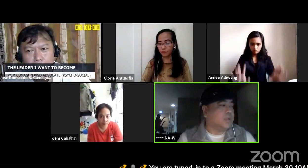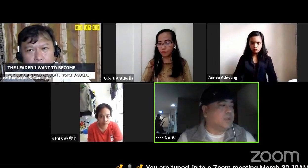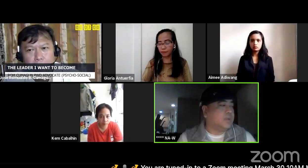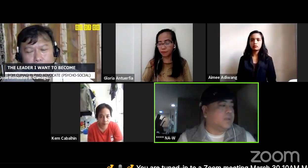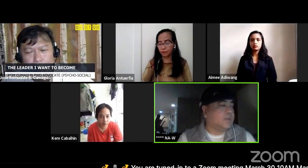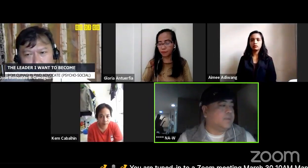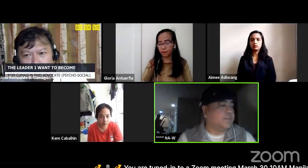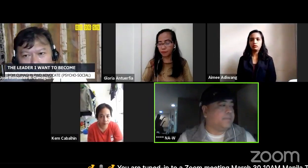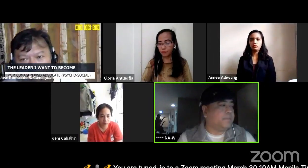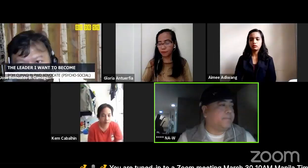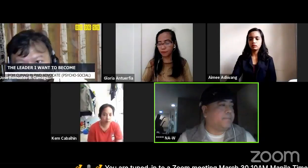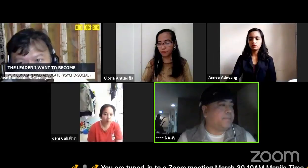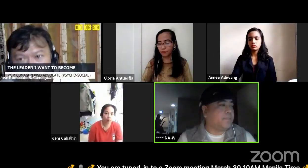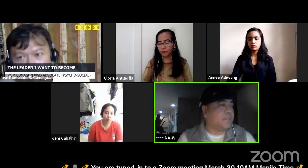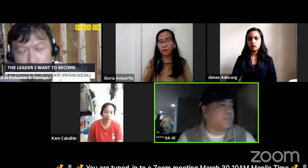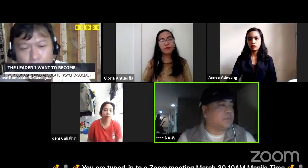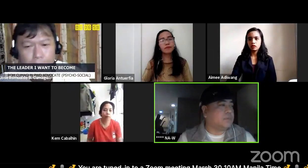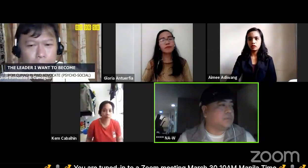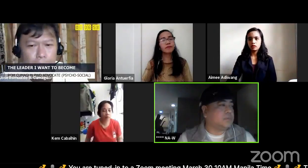yun.